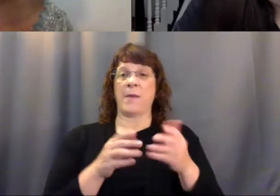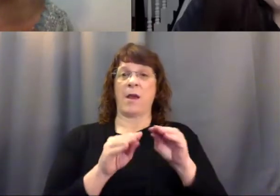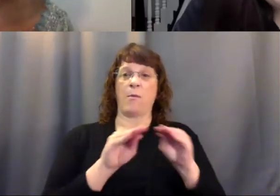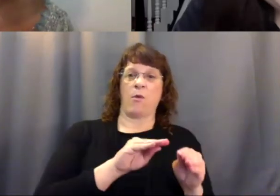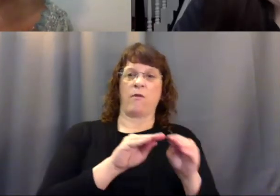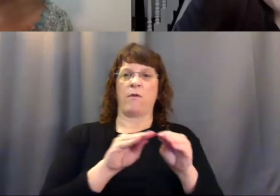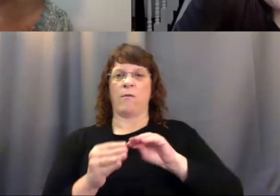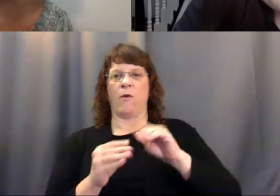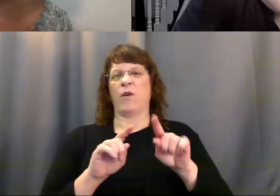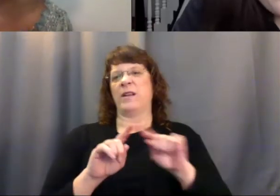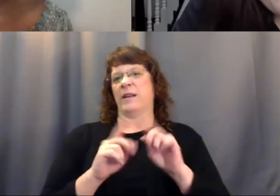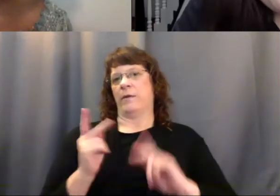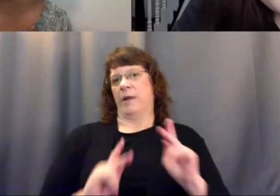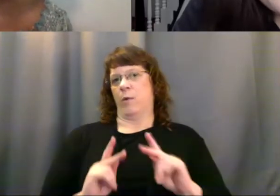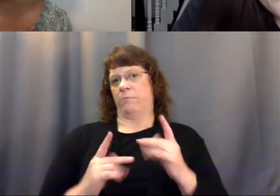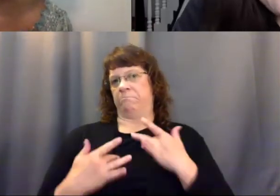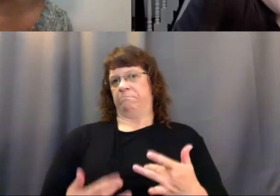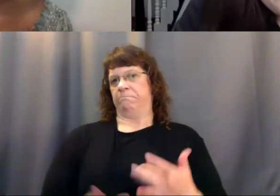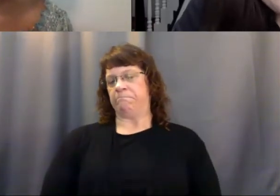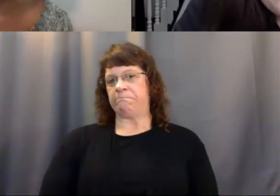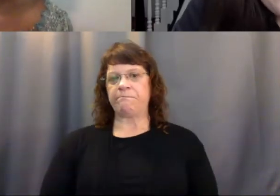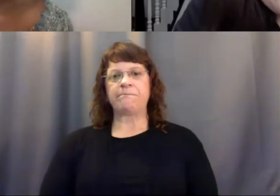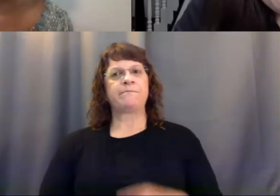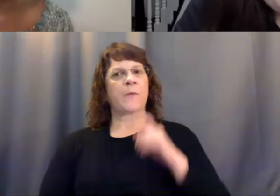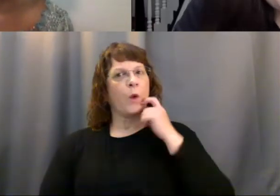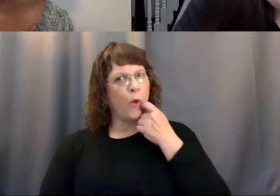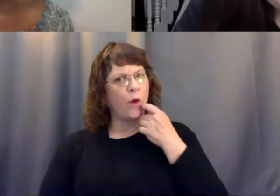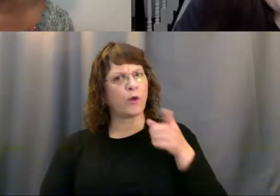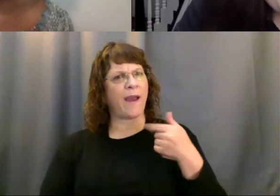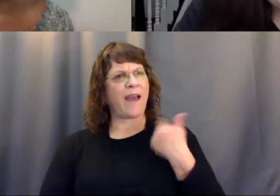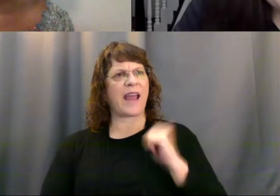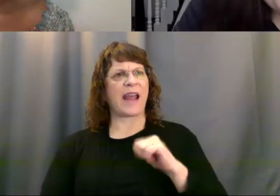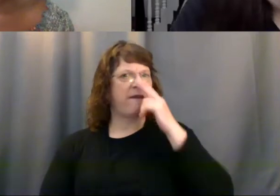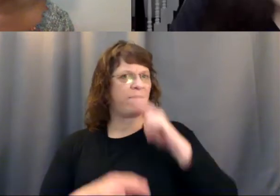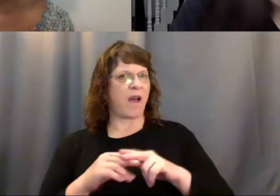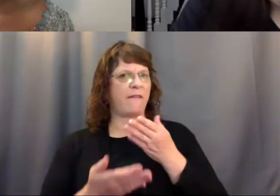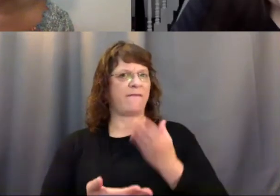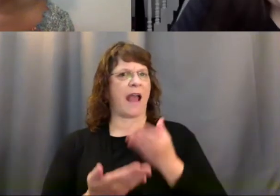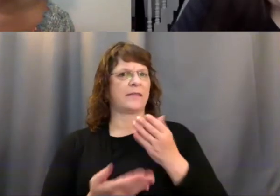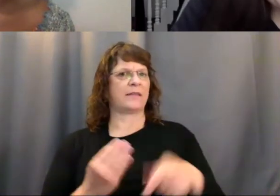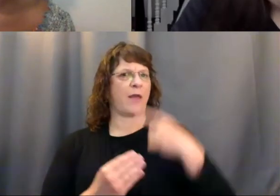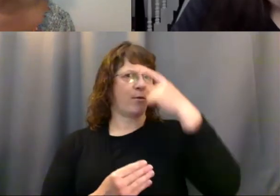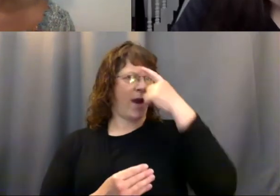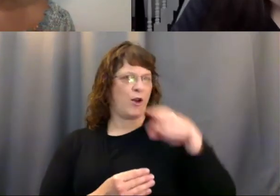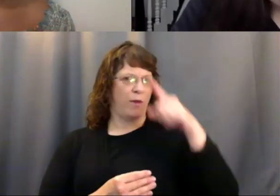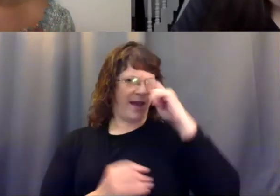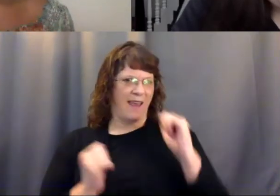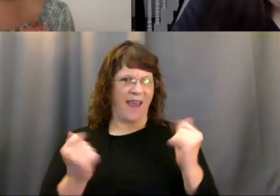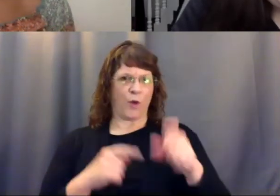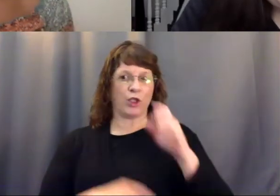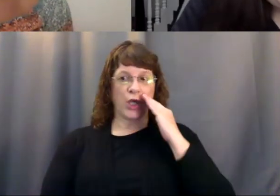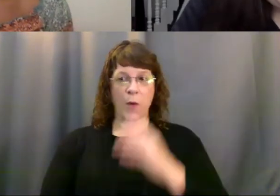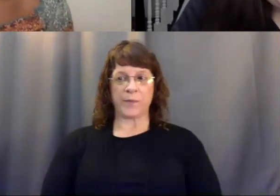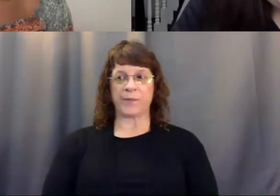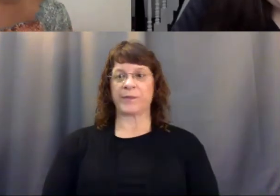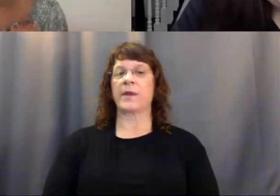different people. Cool. Do you have any like fun facts about the brain that you think everybody should know? The